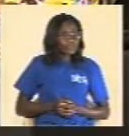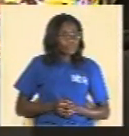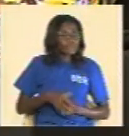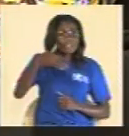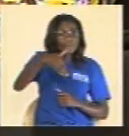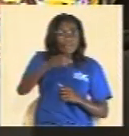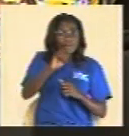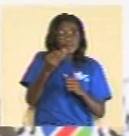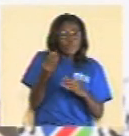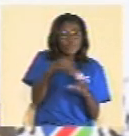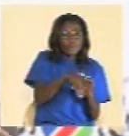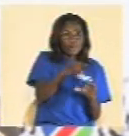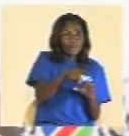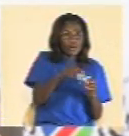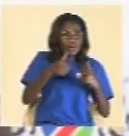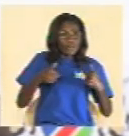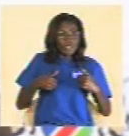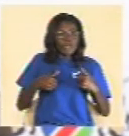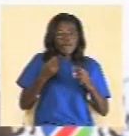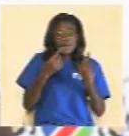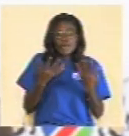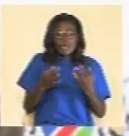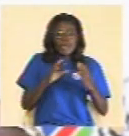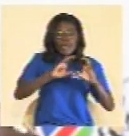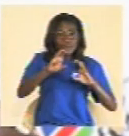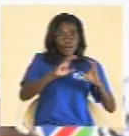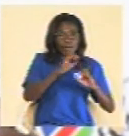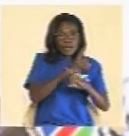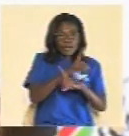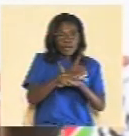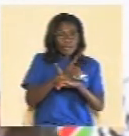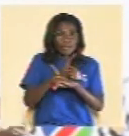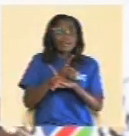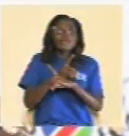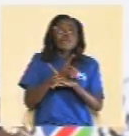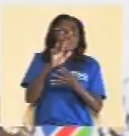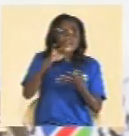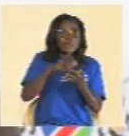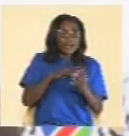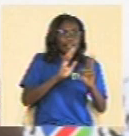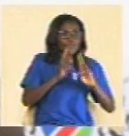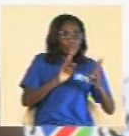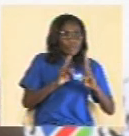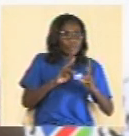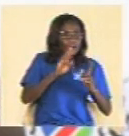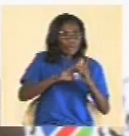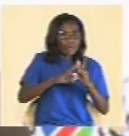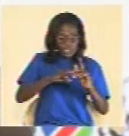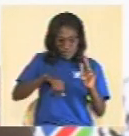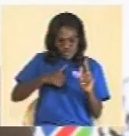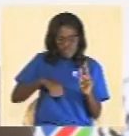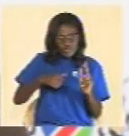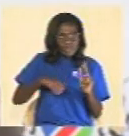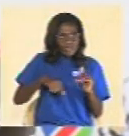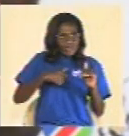if you're joining us, we are coming to you live here from the Government Communication Center. And of course, we are discussing leprosy treatment, support,